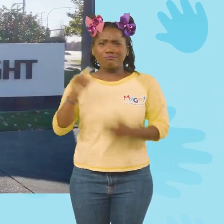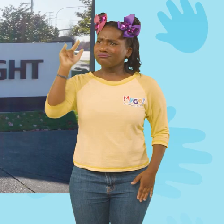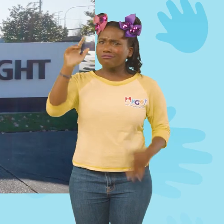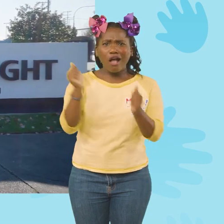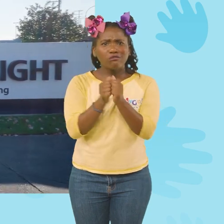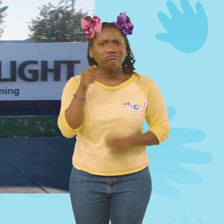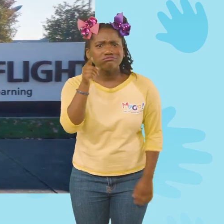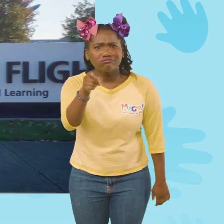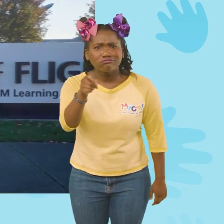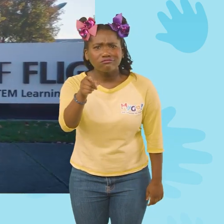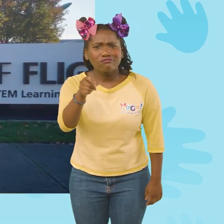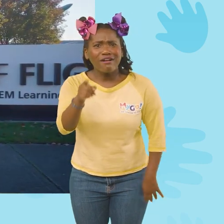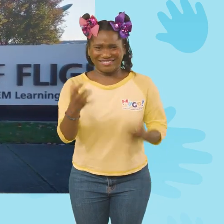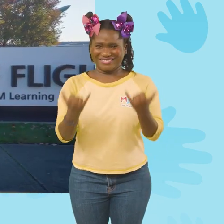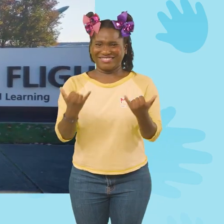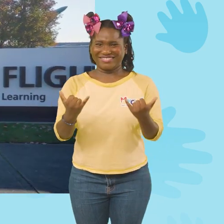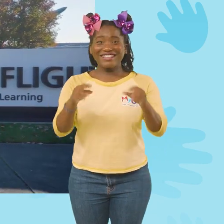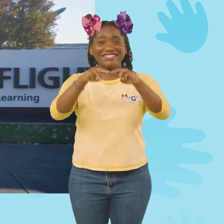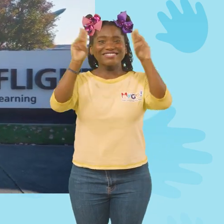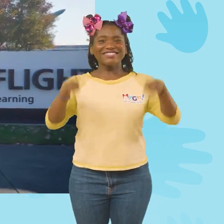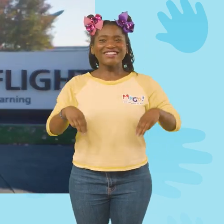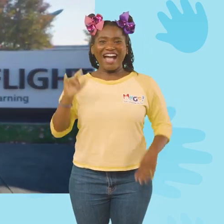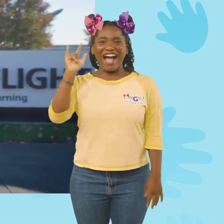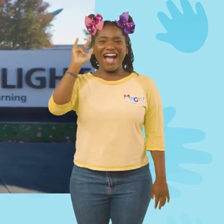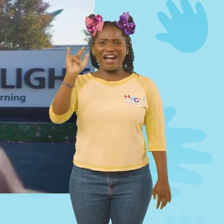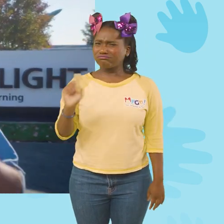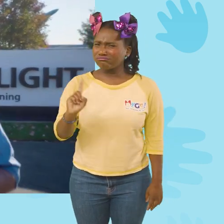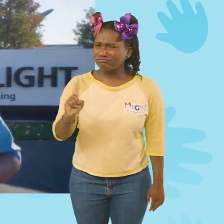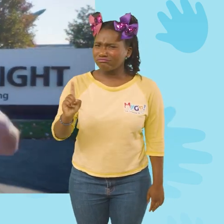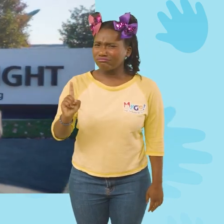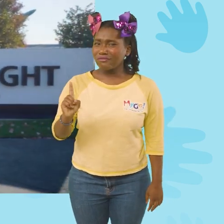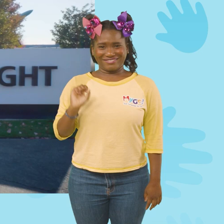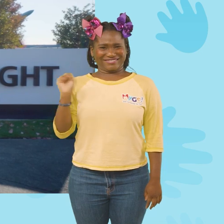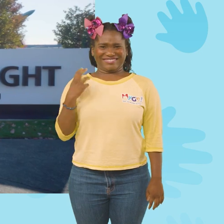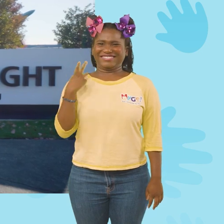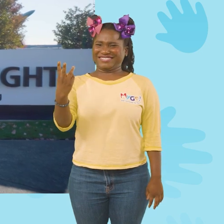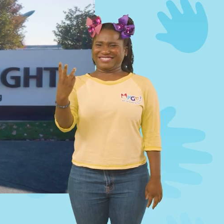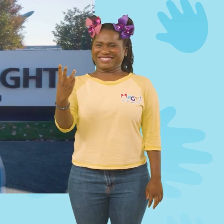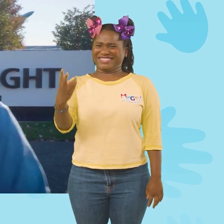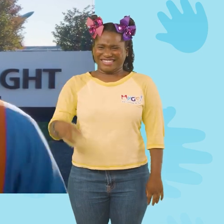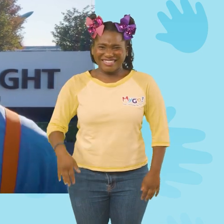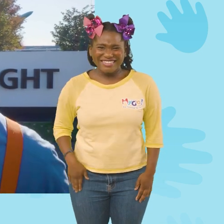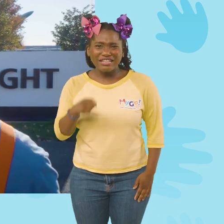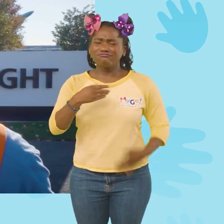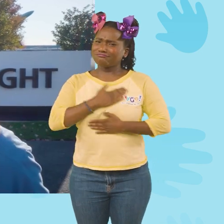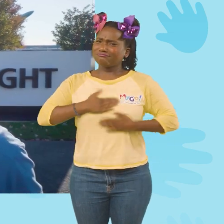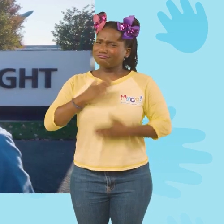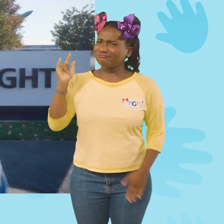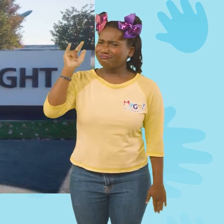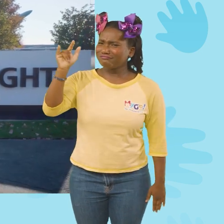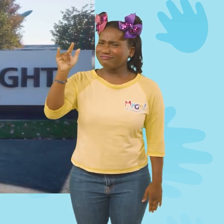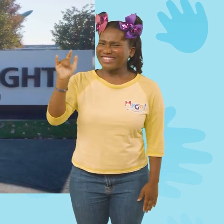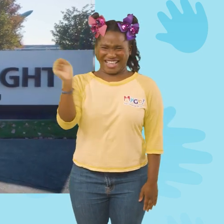Learning about airplanes with you today at the Museum of Flight in Seattle, Washington. Do you like